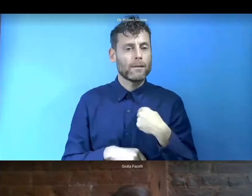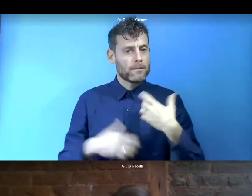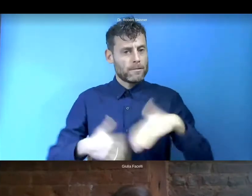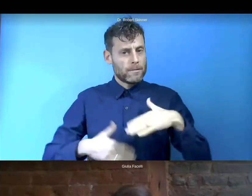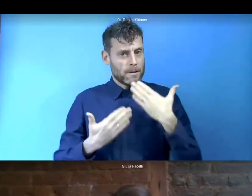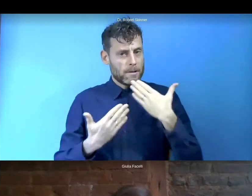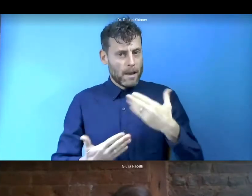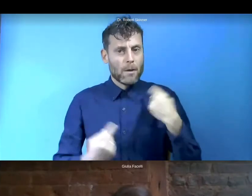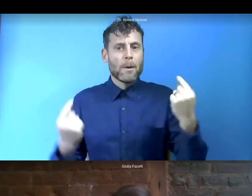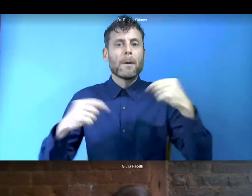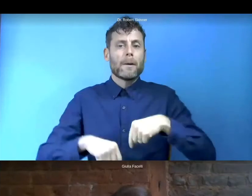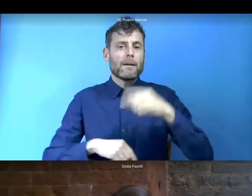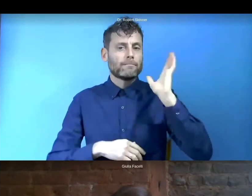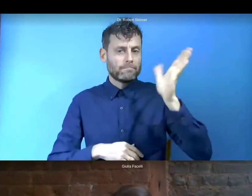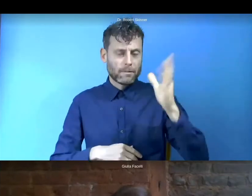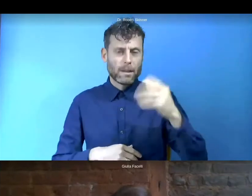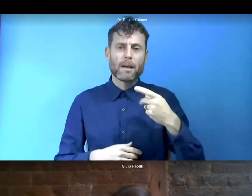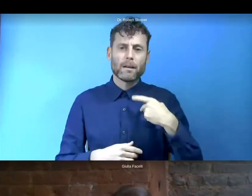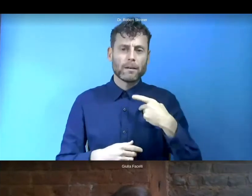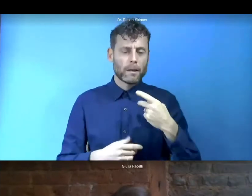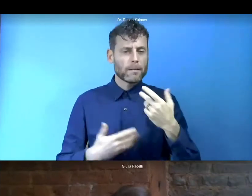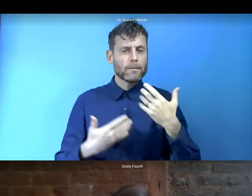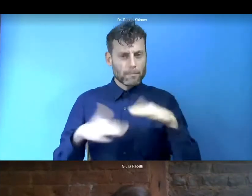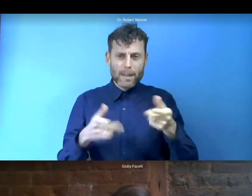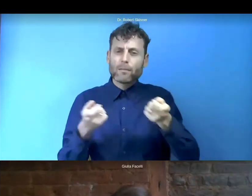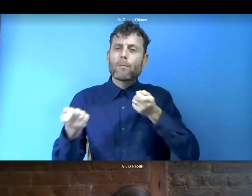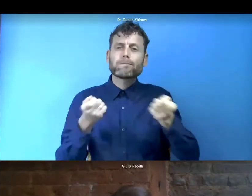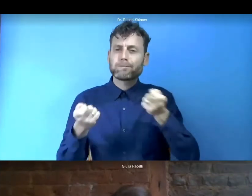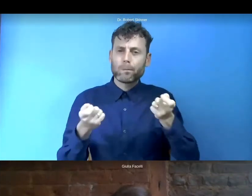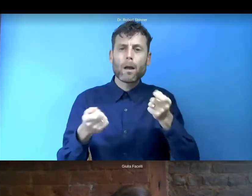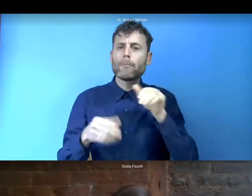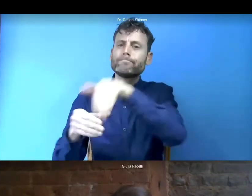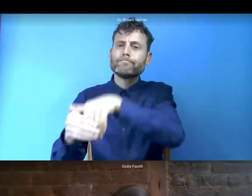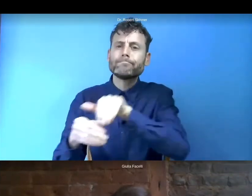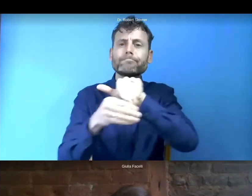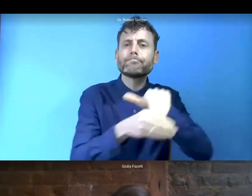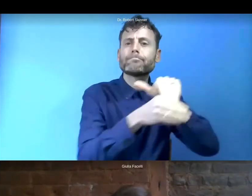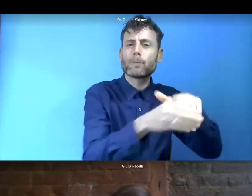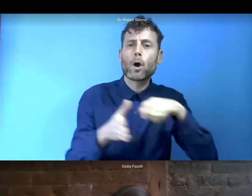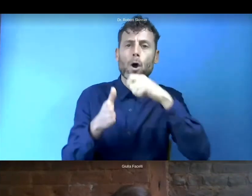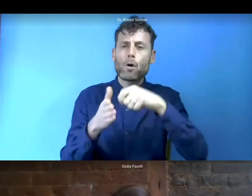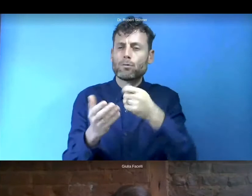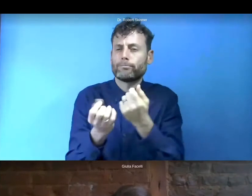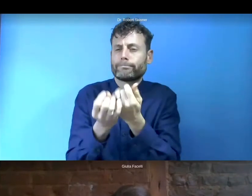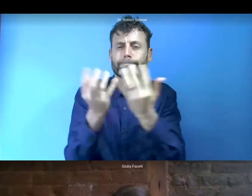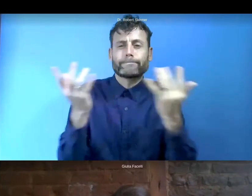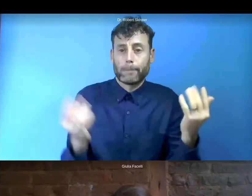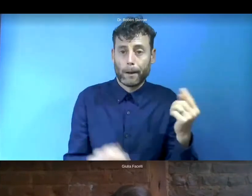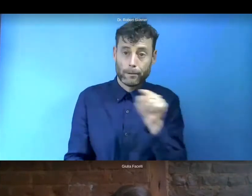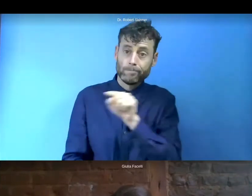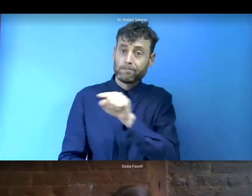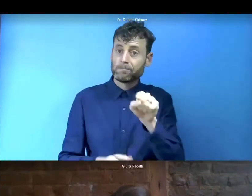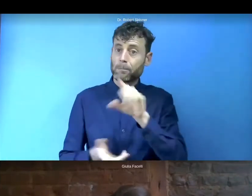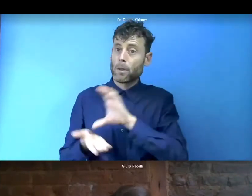said, for the implementation of many programs delegated by the Commission. And my unit is especially in charge of implementing the